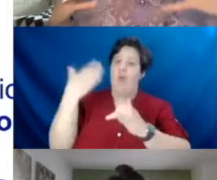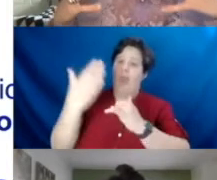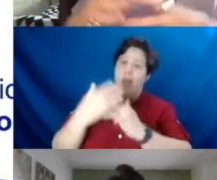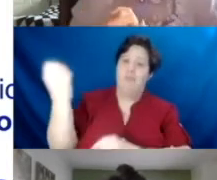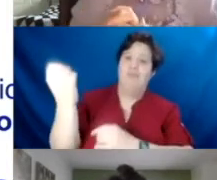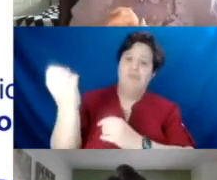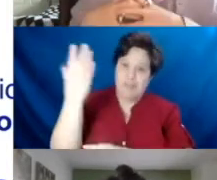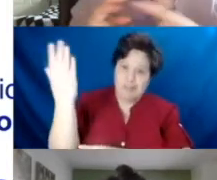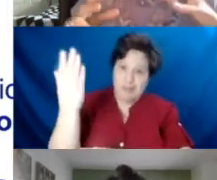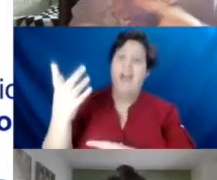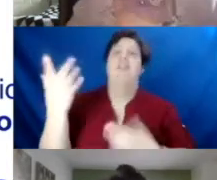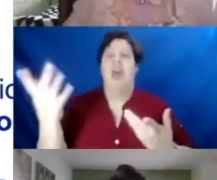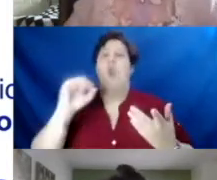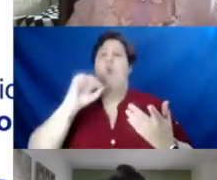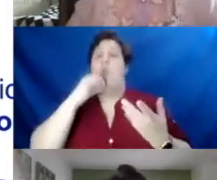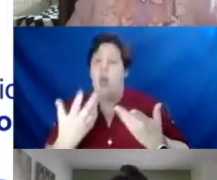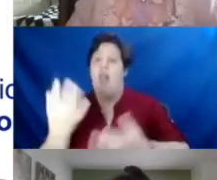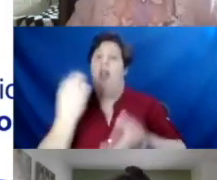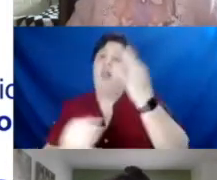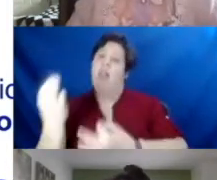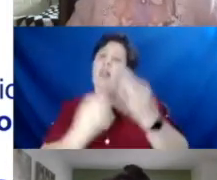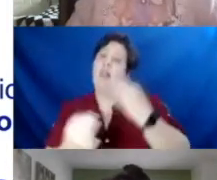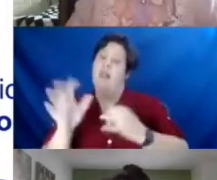presentation, and then we can take all the questions.